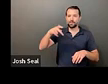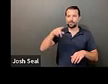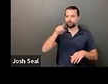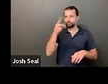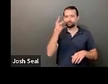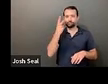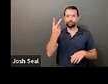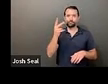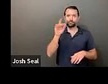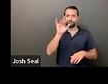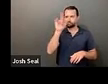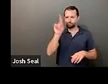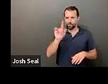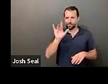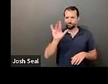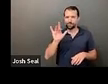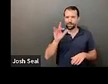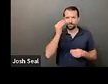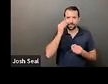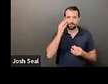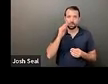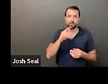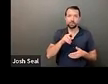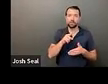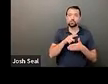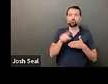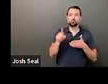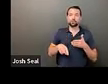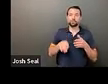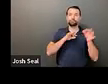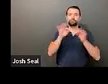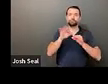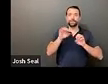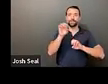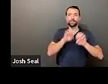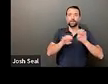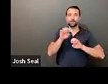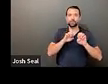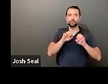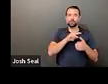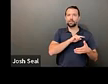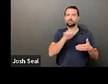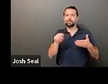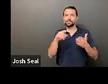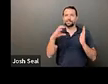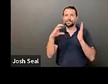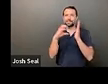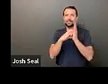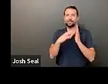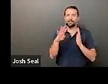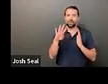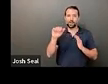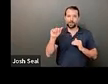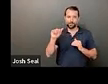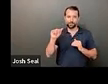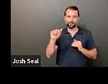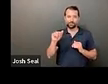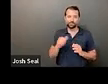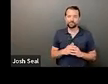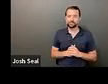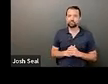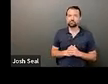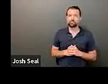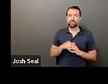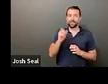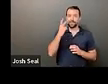So the results of the evaluation, obviously, we are looking in section 4A. We're looking in section 4A for the results of the evaluation,